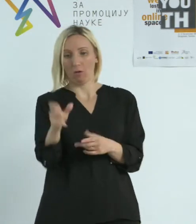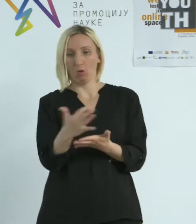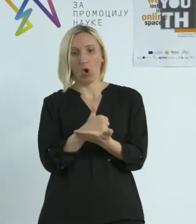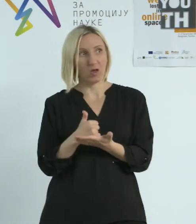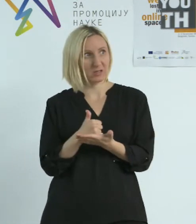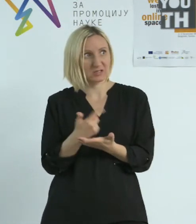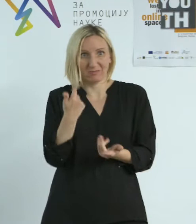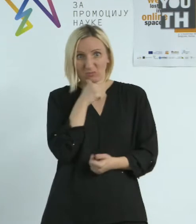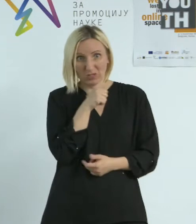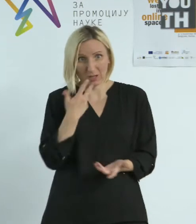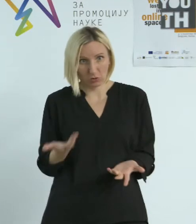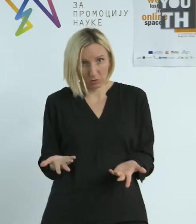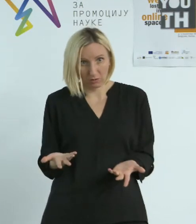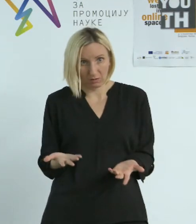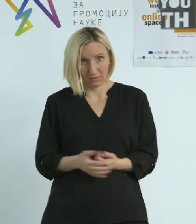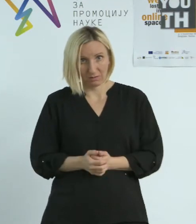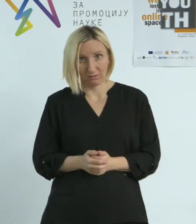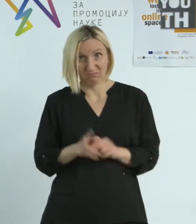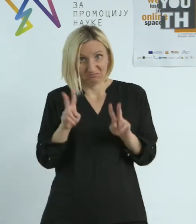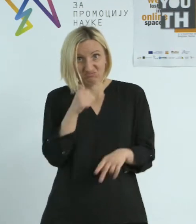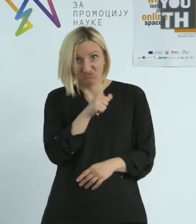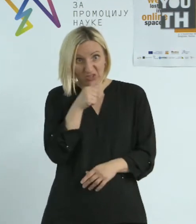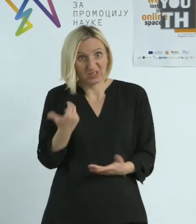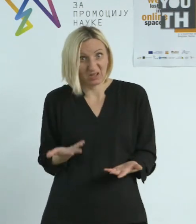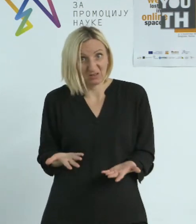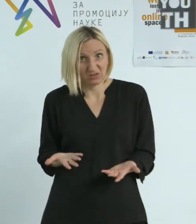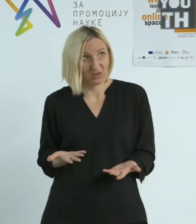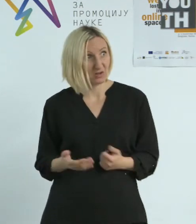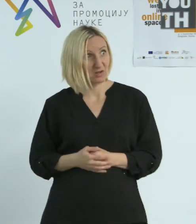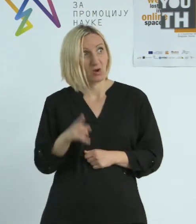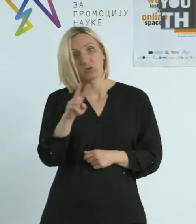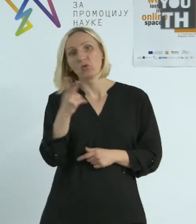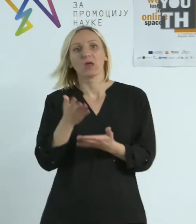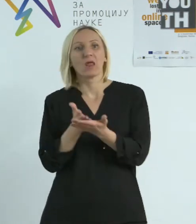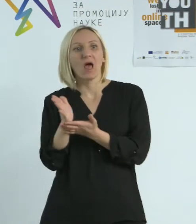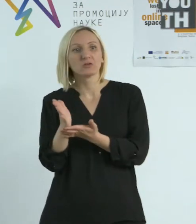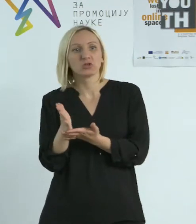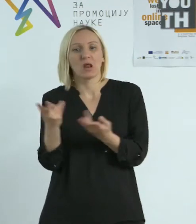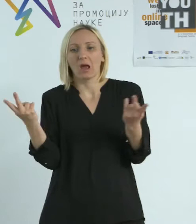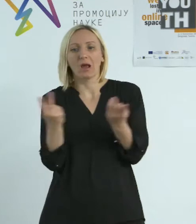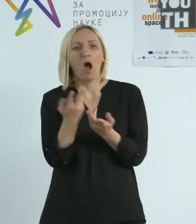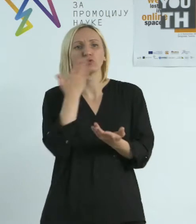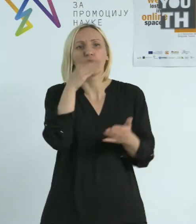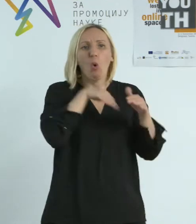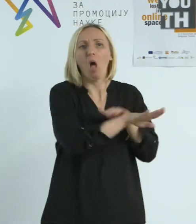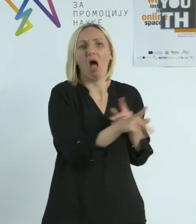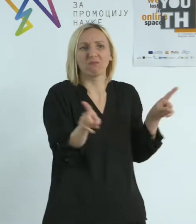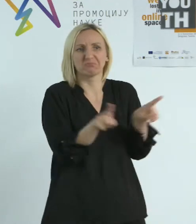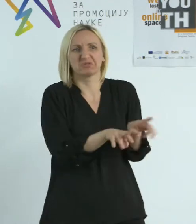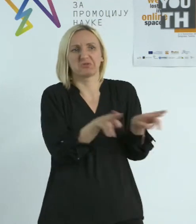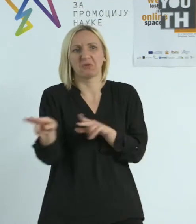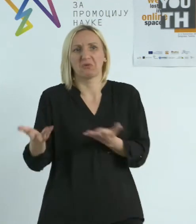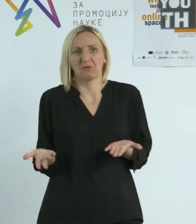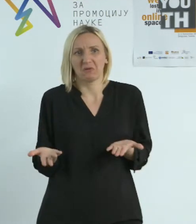it's boring. It's very boring because it's just another way of formal learning. It's